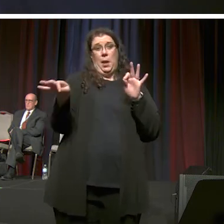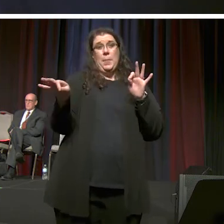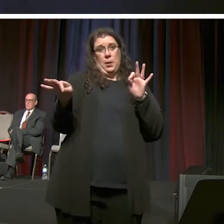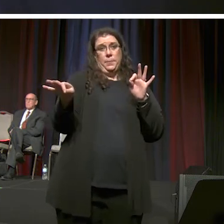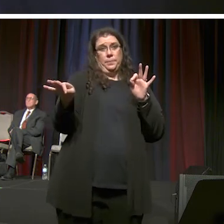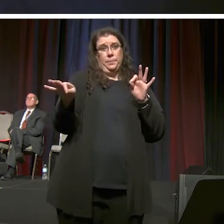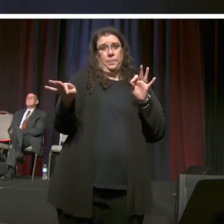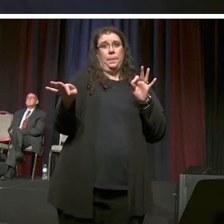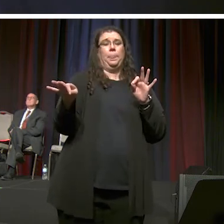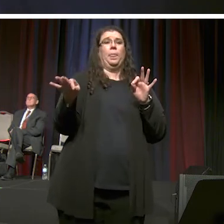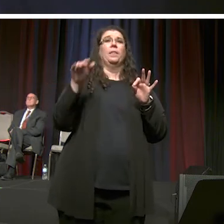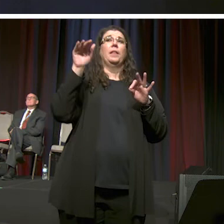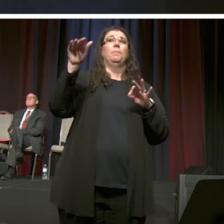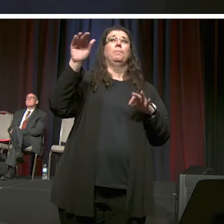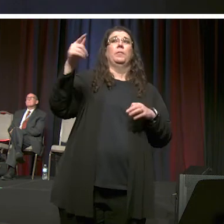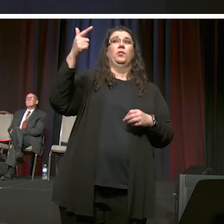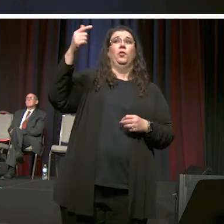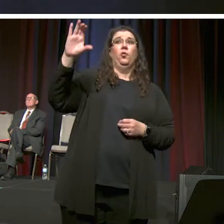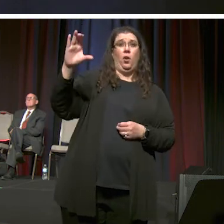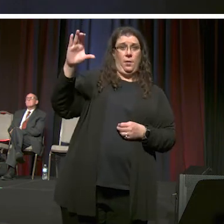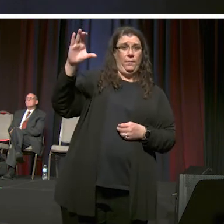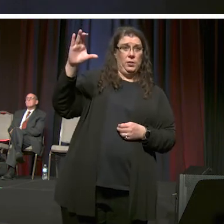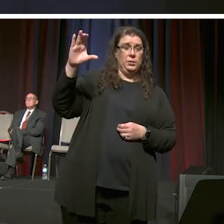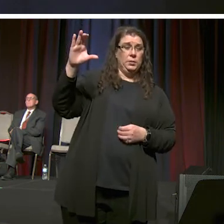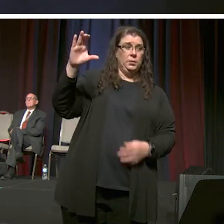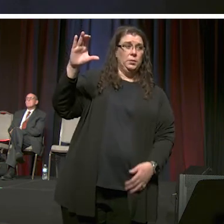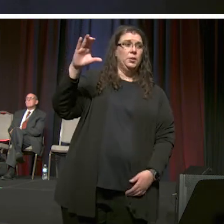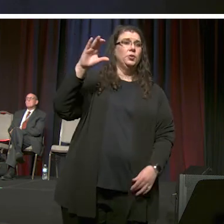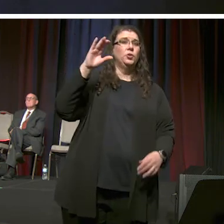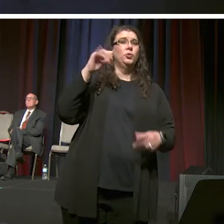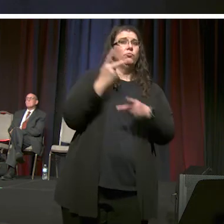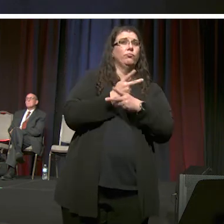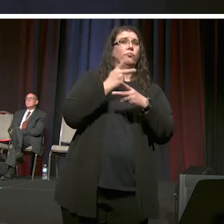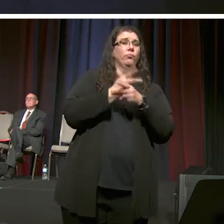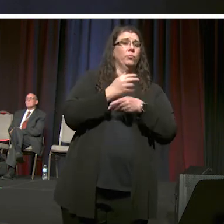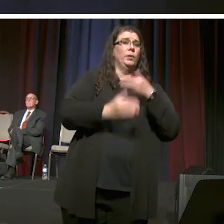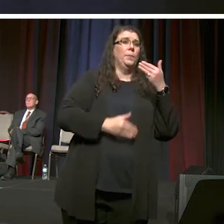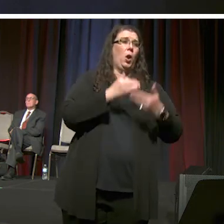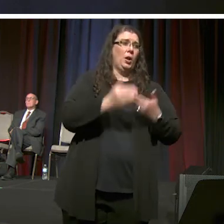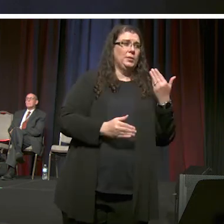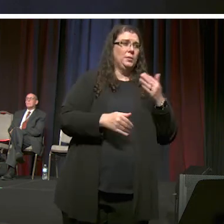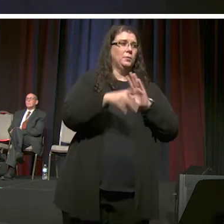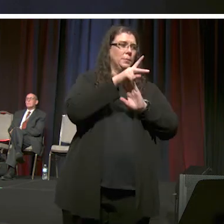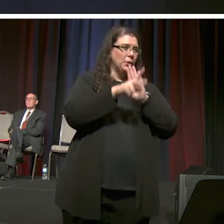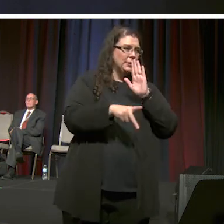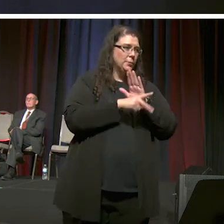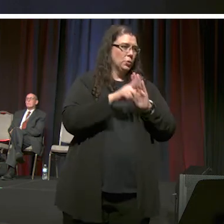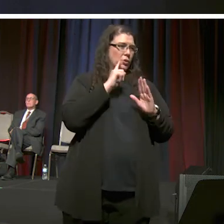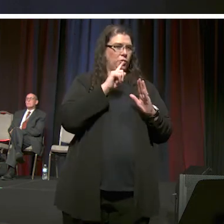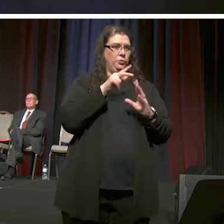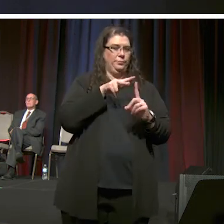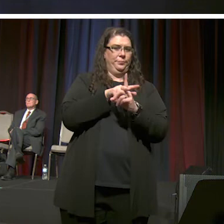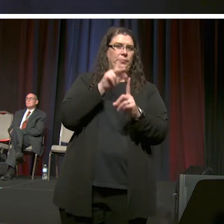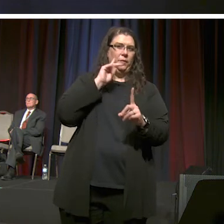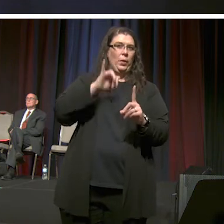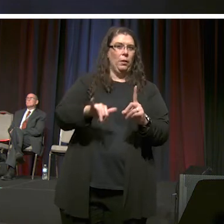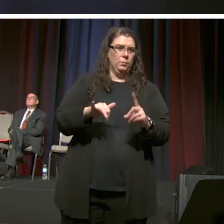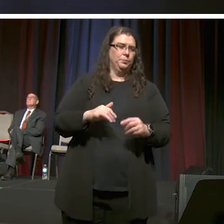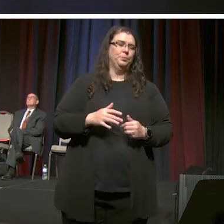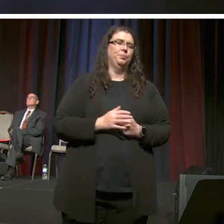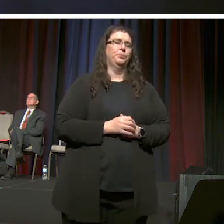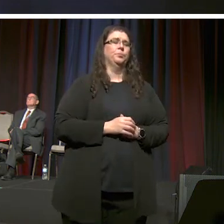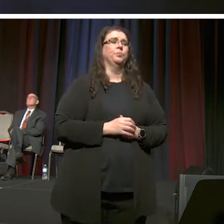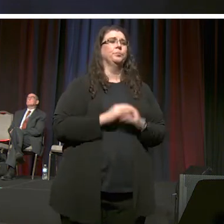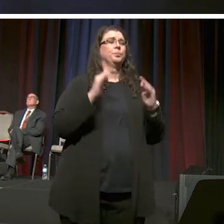that calls upon General Conference to come up with a process and principles for that.